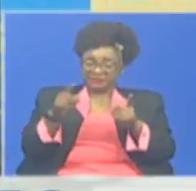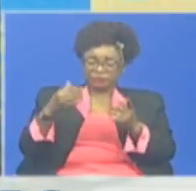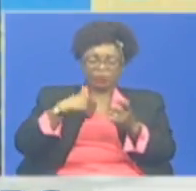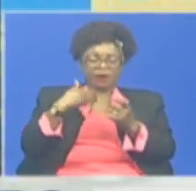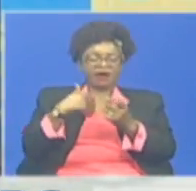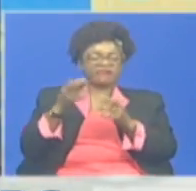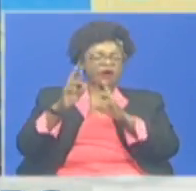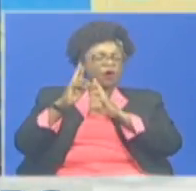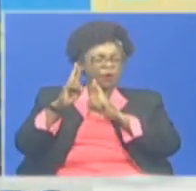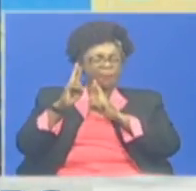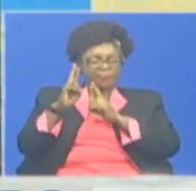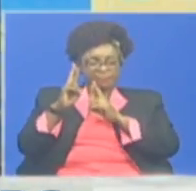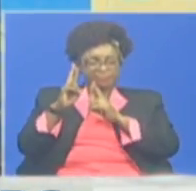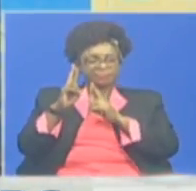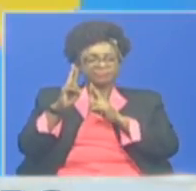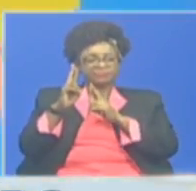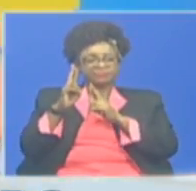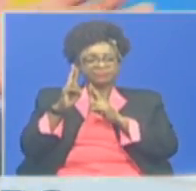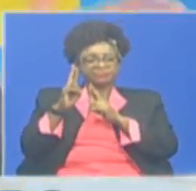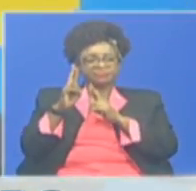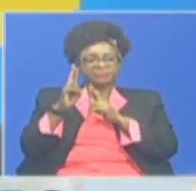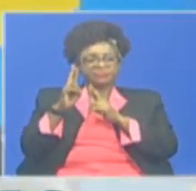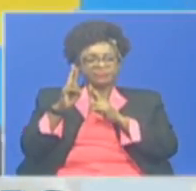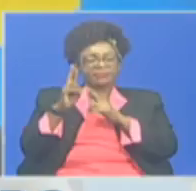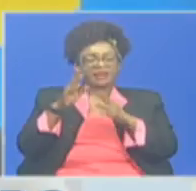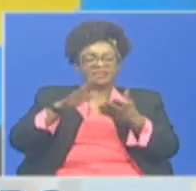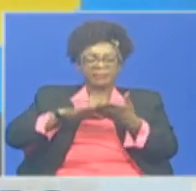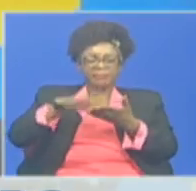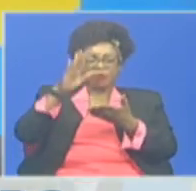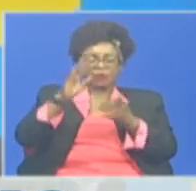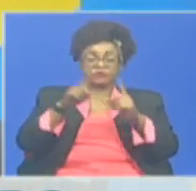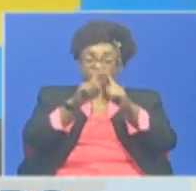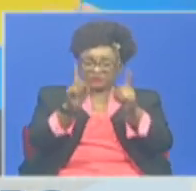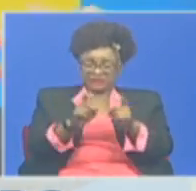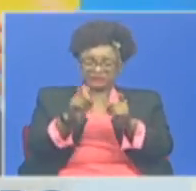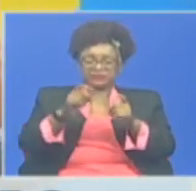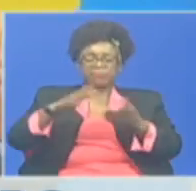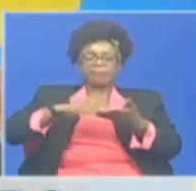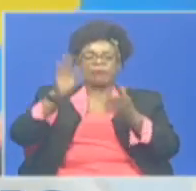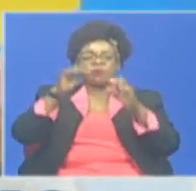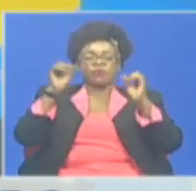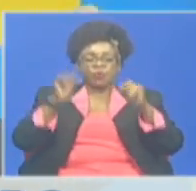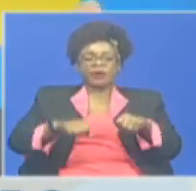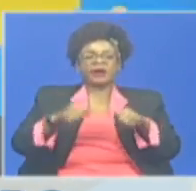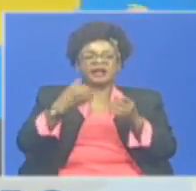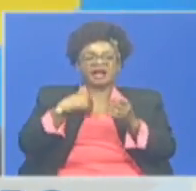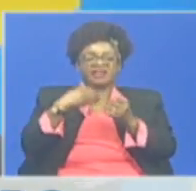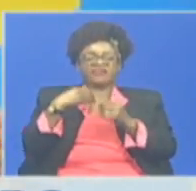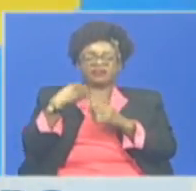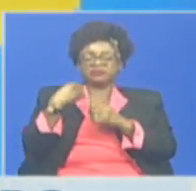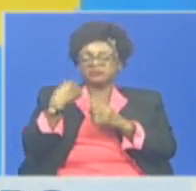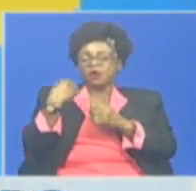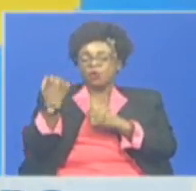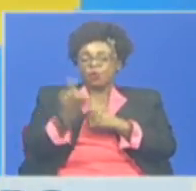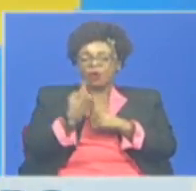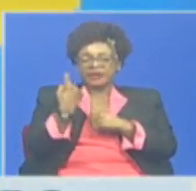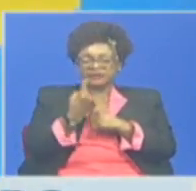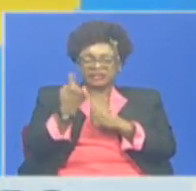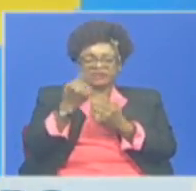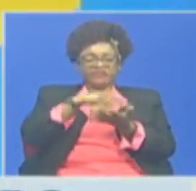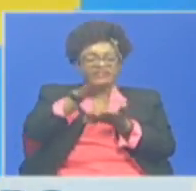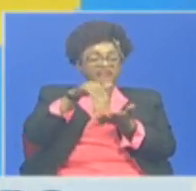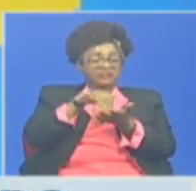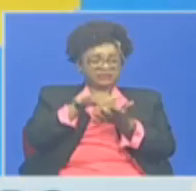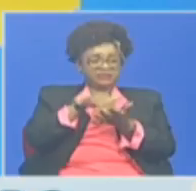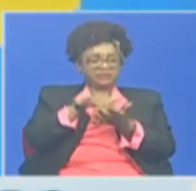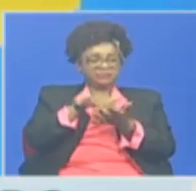the darkness of the pandemic. The more you test, the more you are likely to create quarantine facilities and isolation facilities.